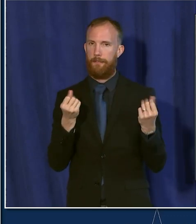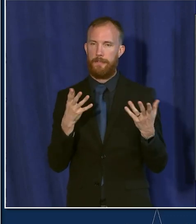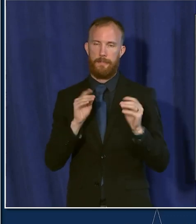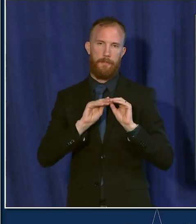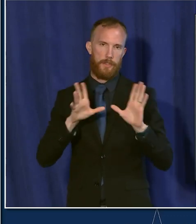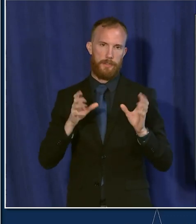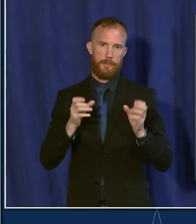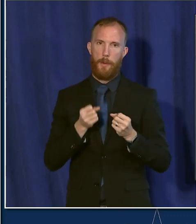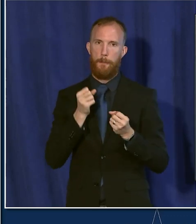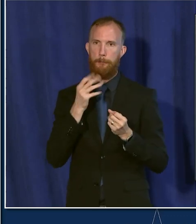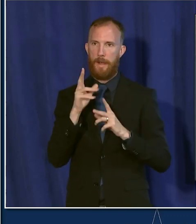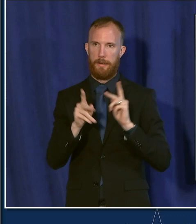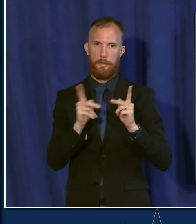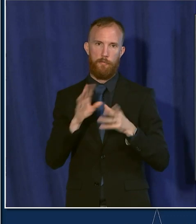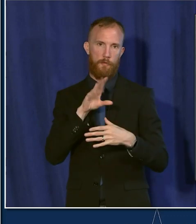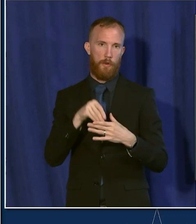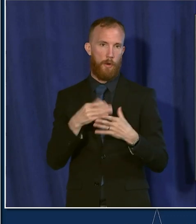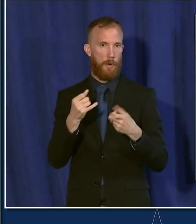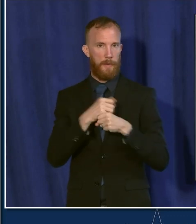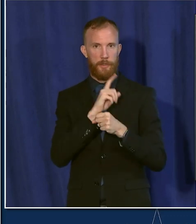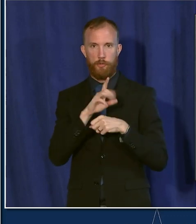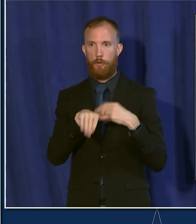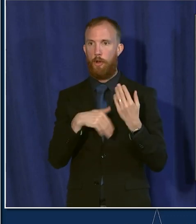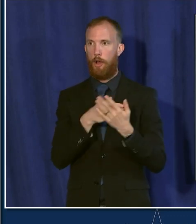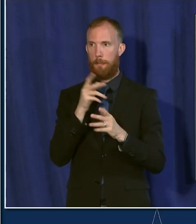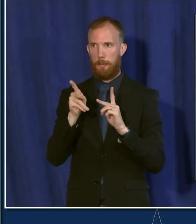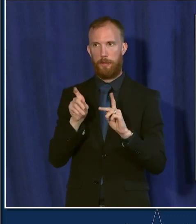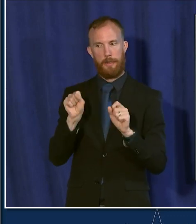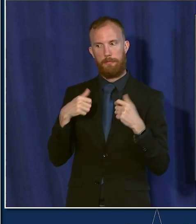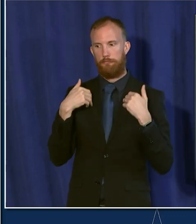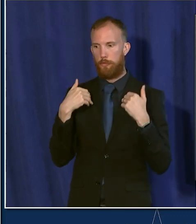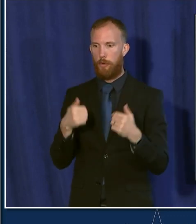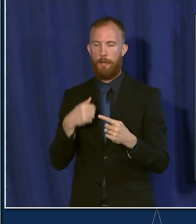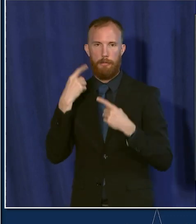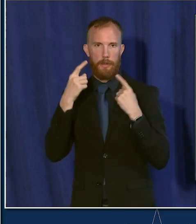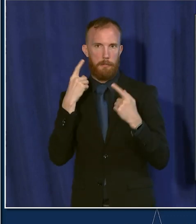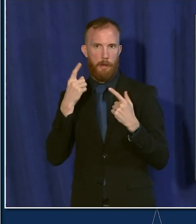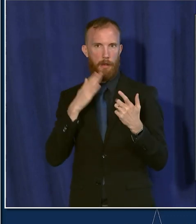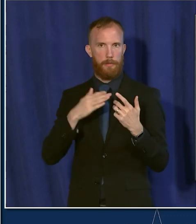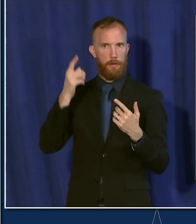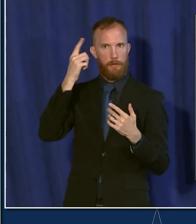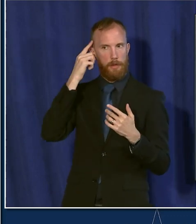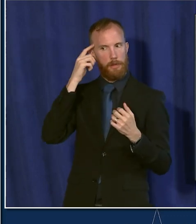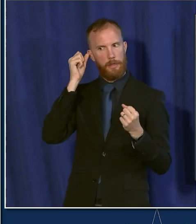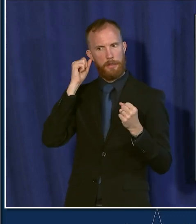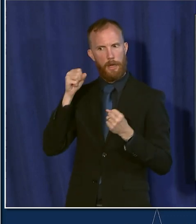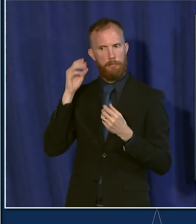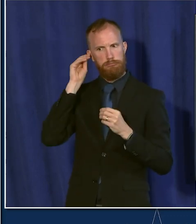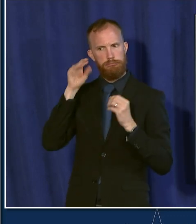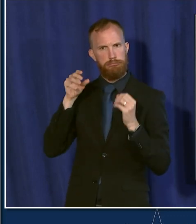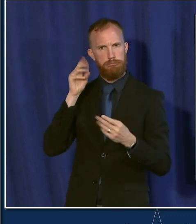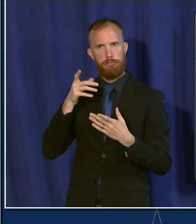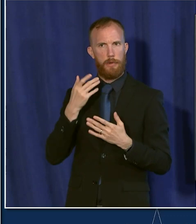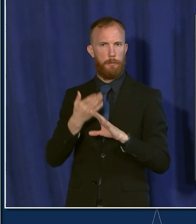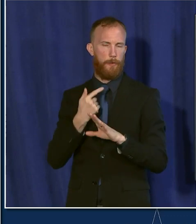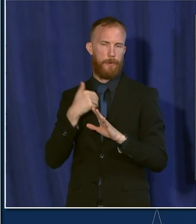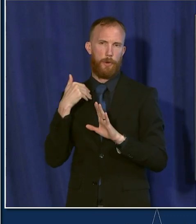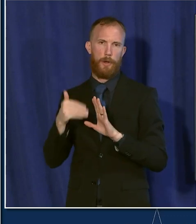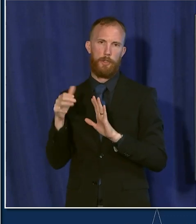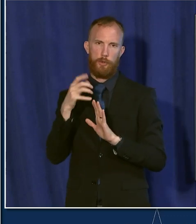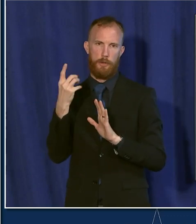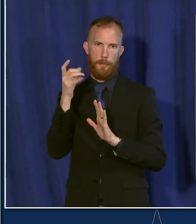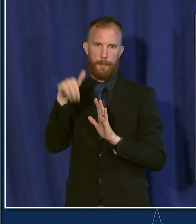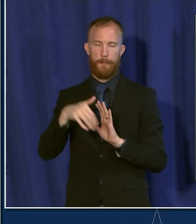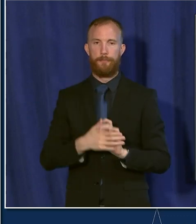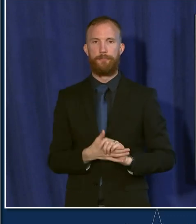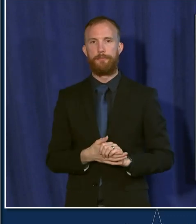that all of the stakeholders have had a chance to kind of weigh in and think about this before we ever considered doing such a thing.